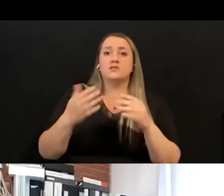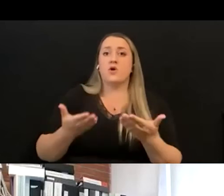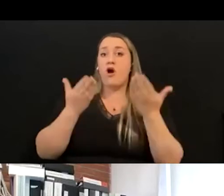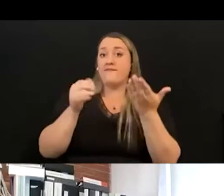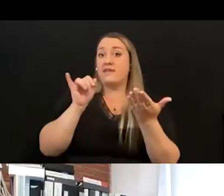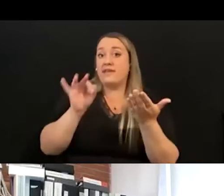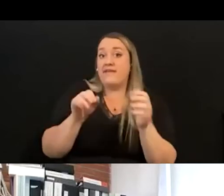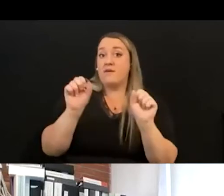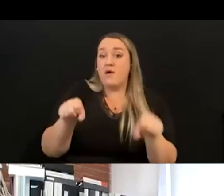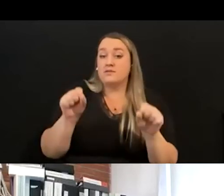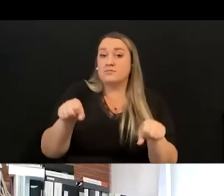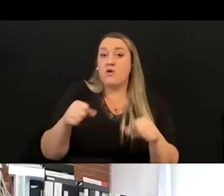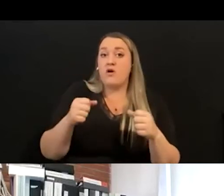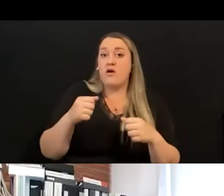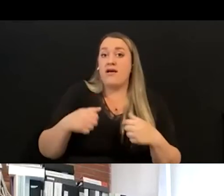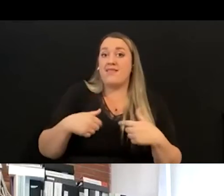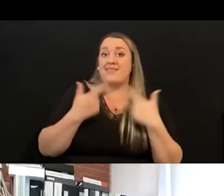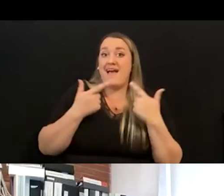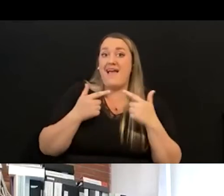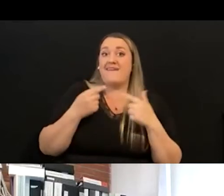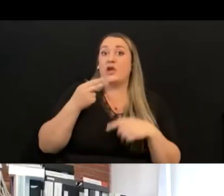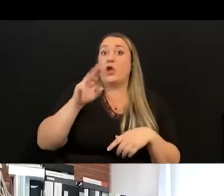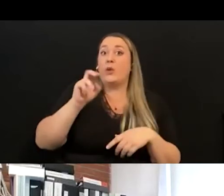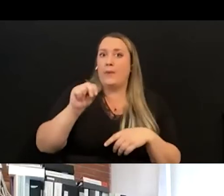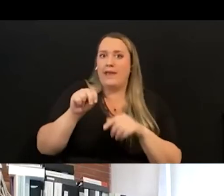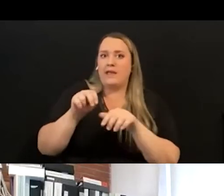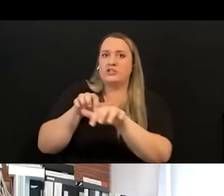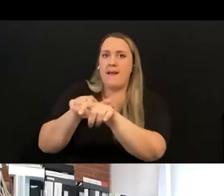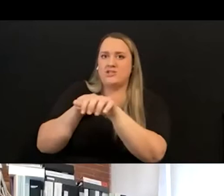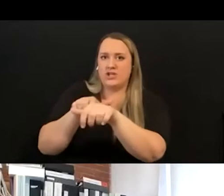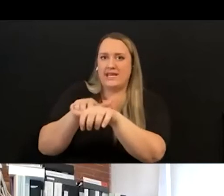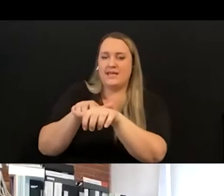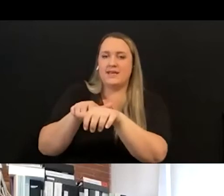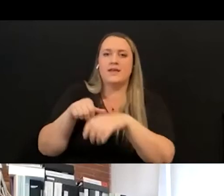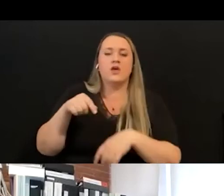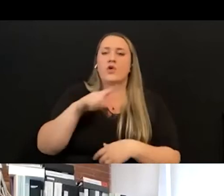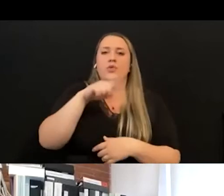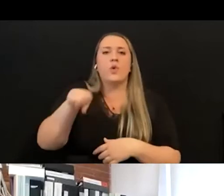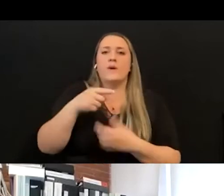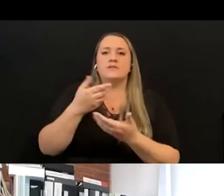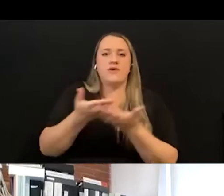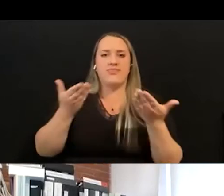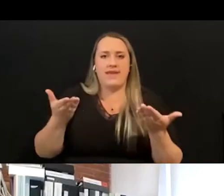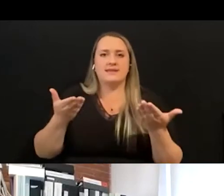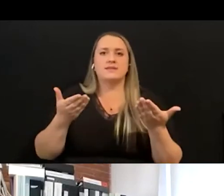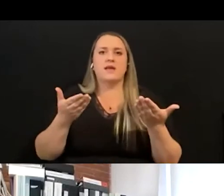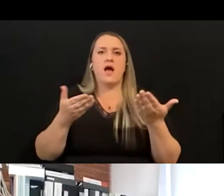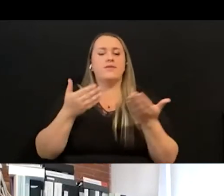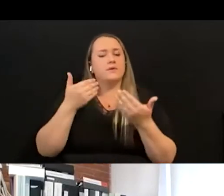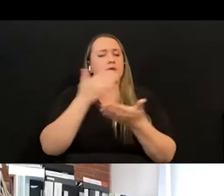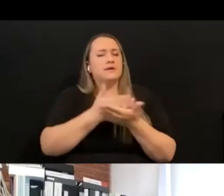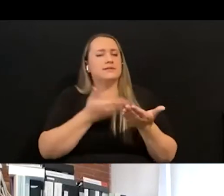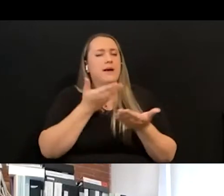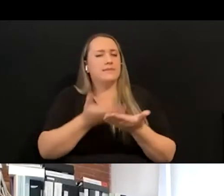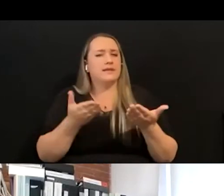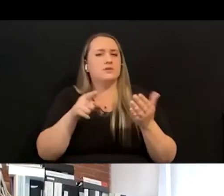possible, live human captioning. And these are things that there are some things that you can